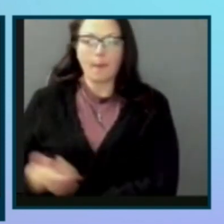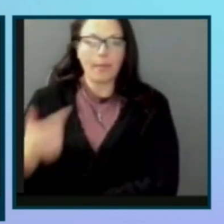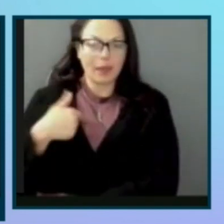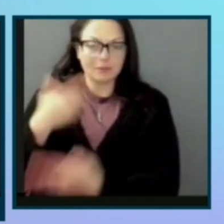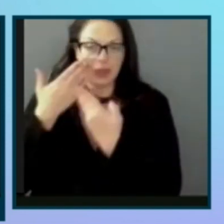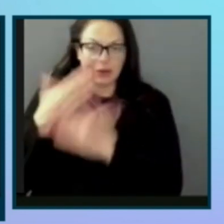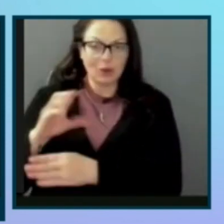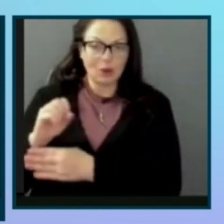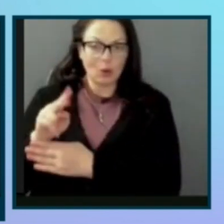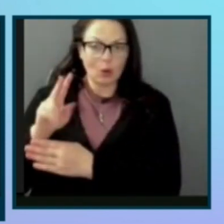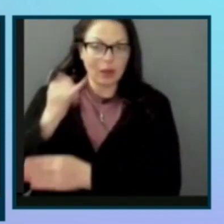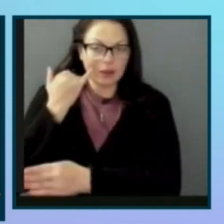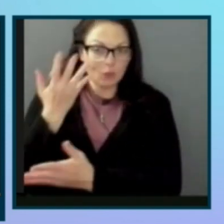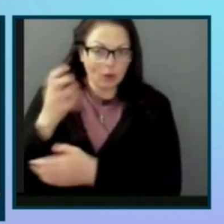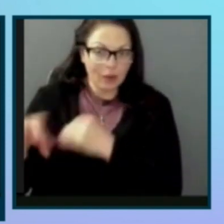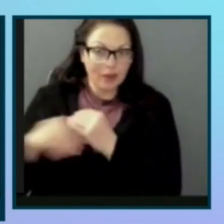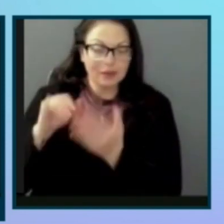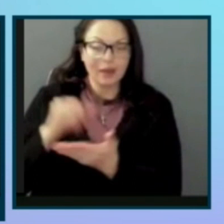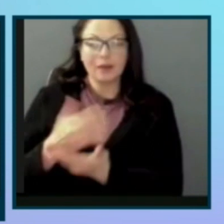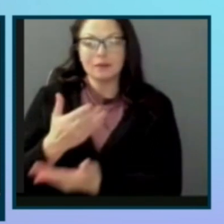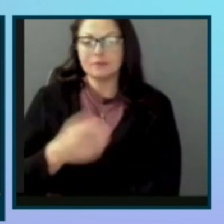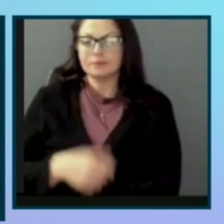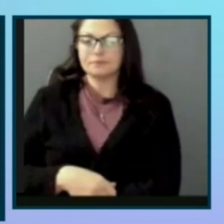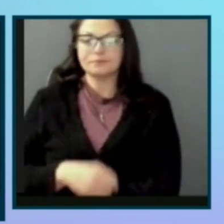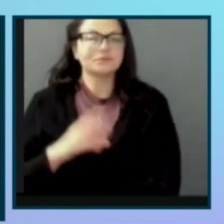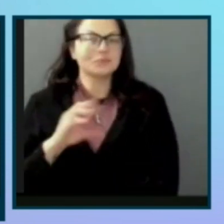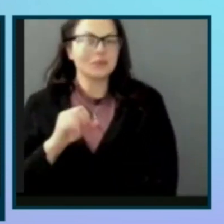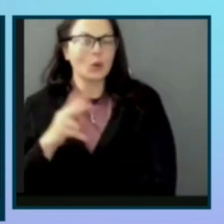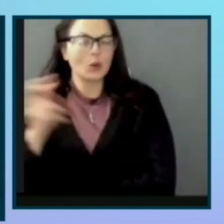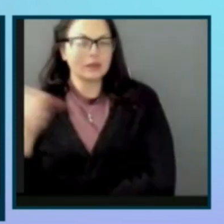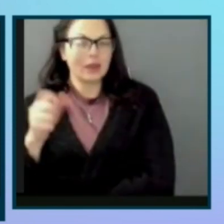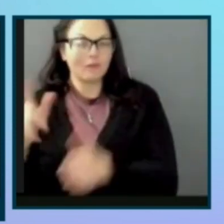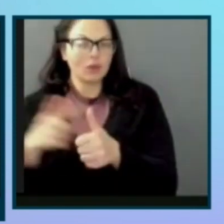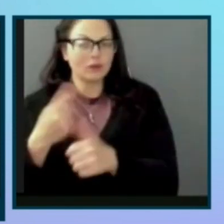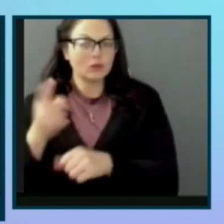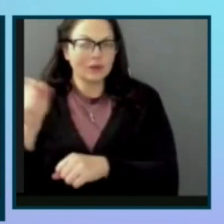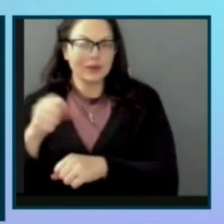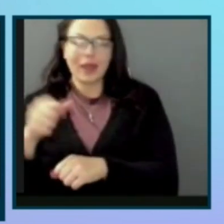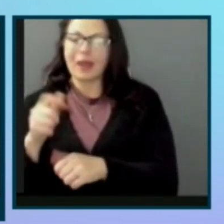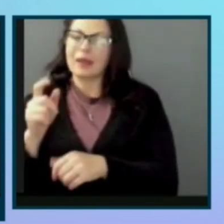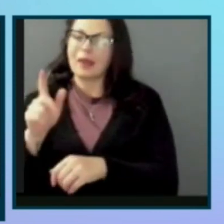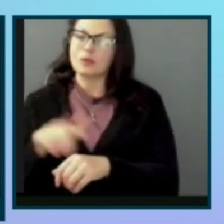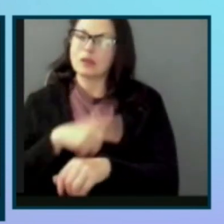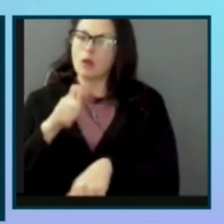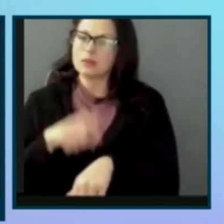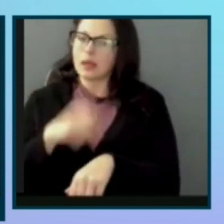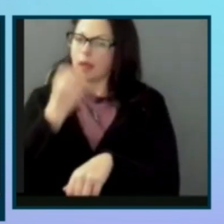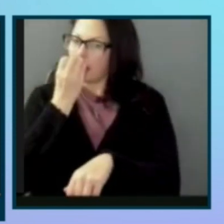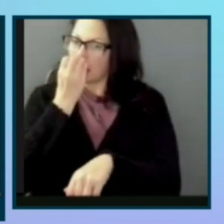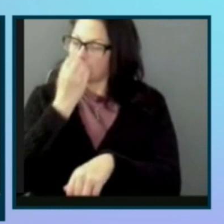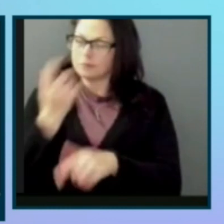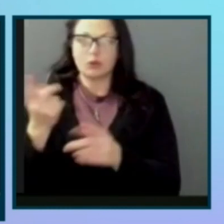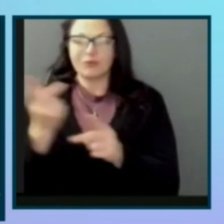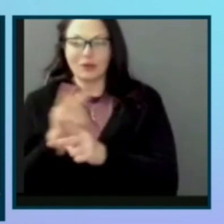there's anything else you want to add to that. Yeah, for the first one, you're spot on. It took us a bit longer to get everything nailed down, a few weeks.